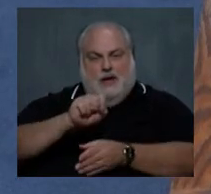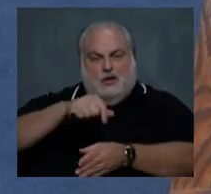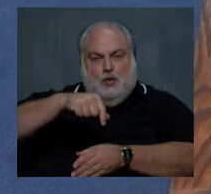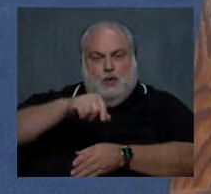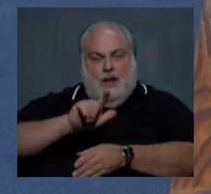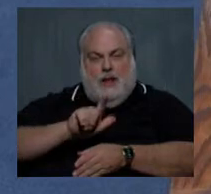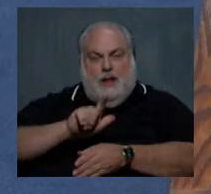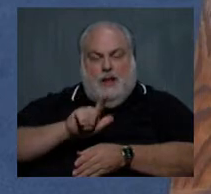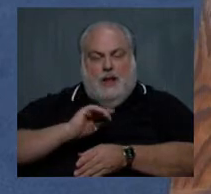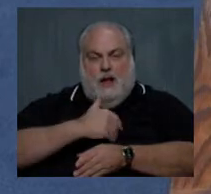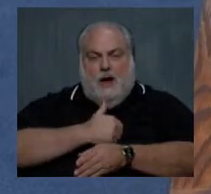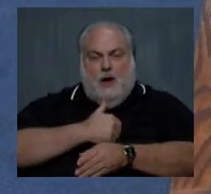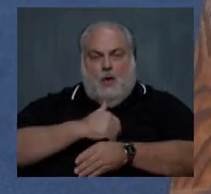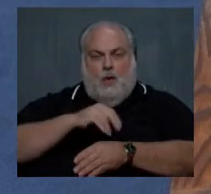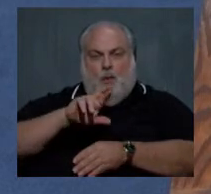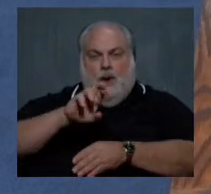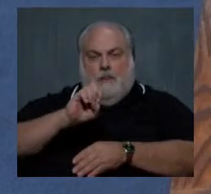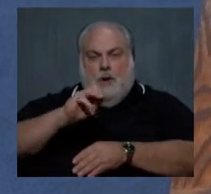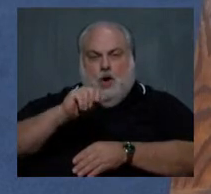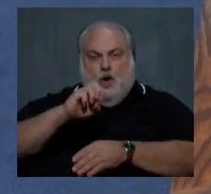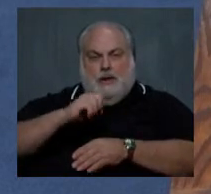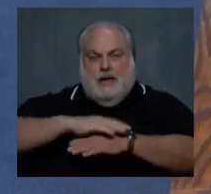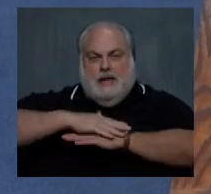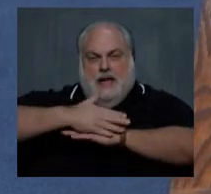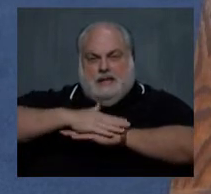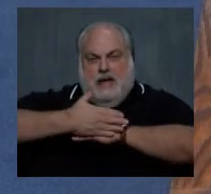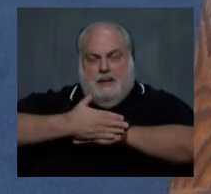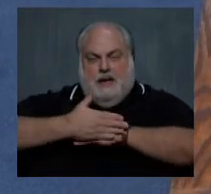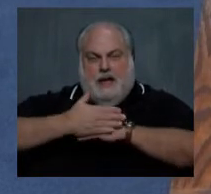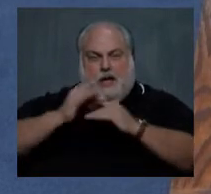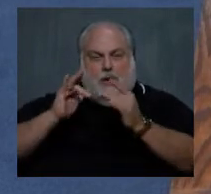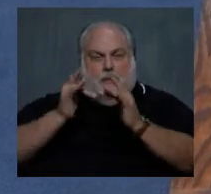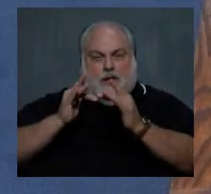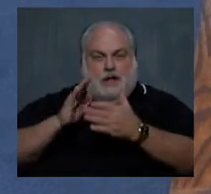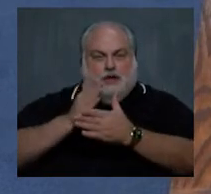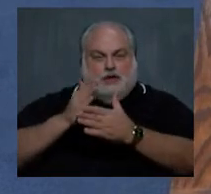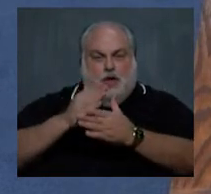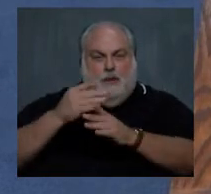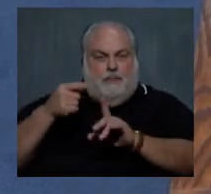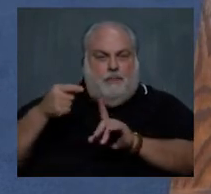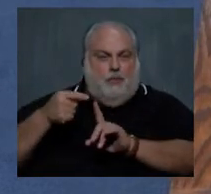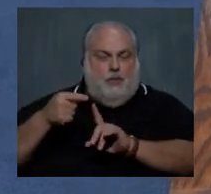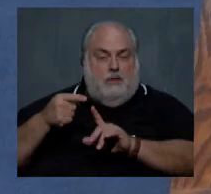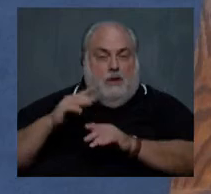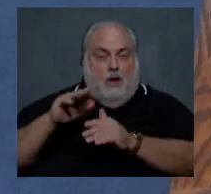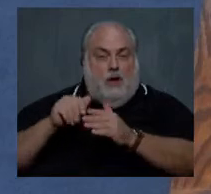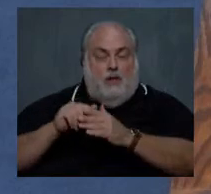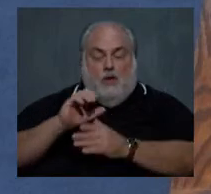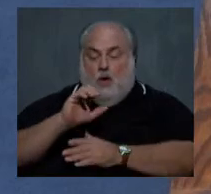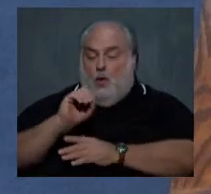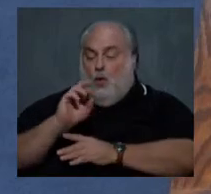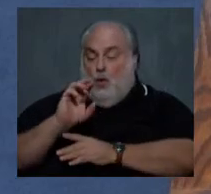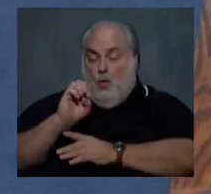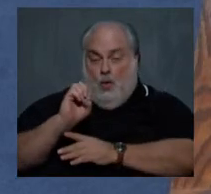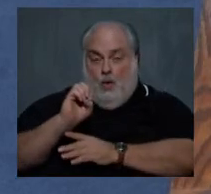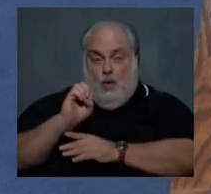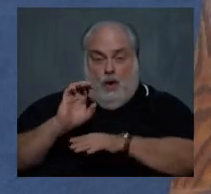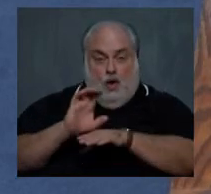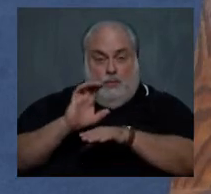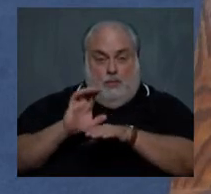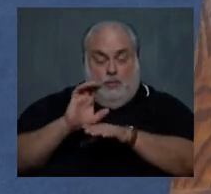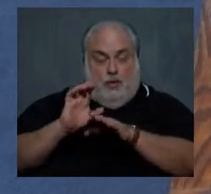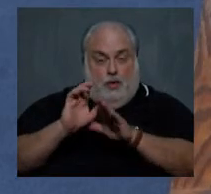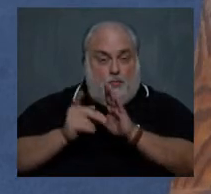machine, remote desktop, our enterprise, and our SharePoint. So all the core products that we need for